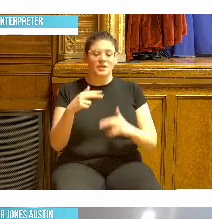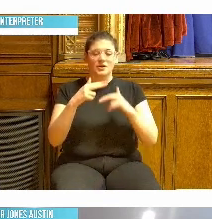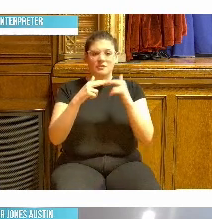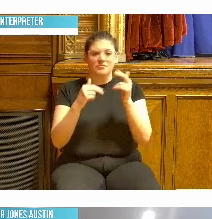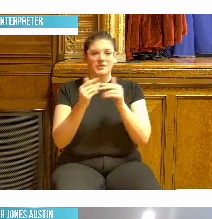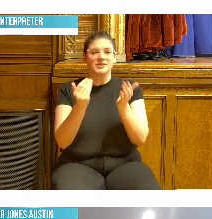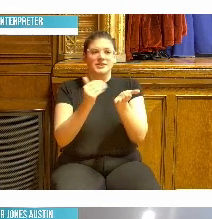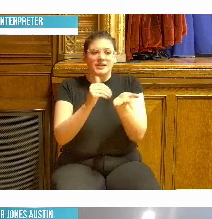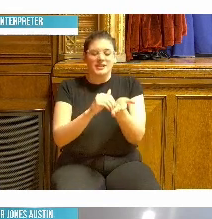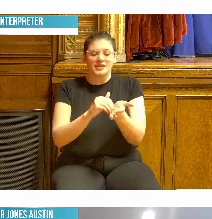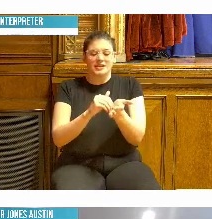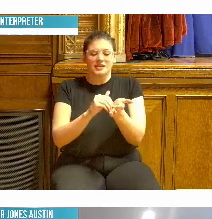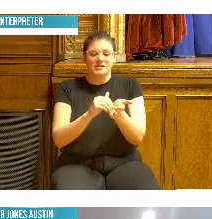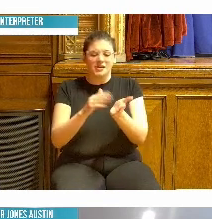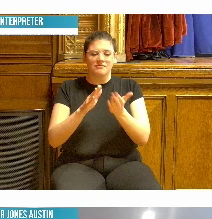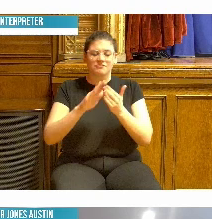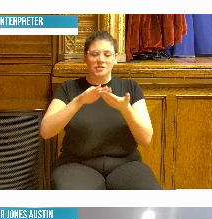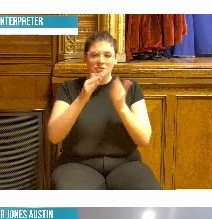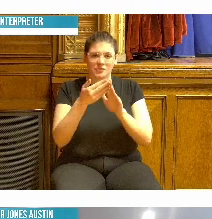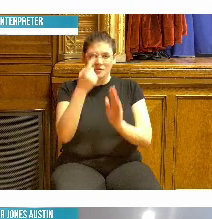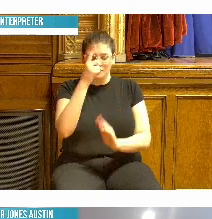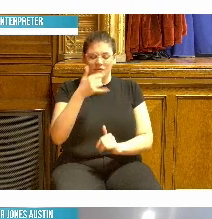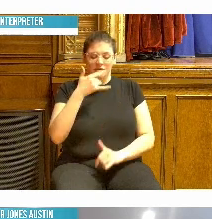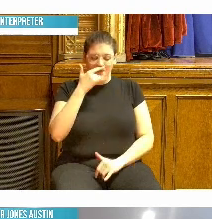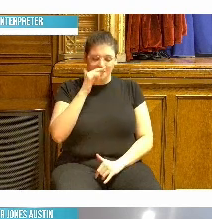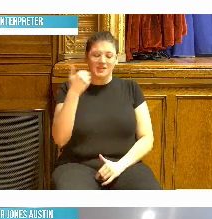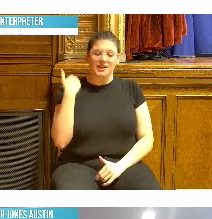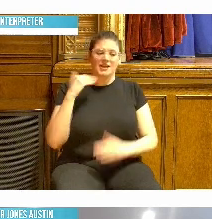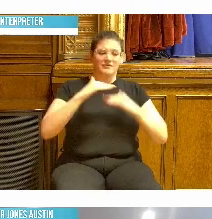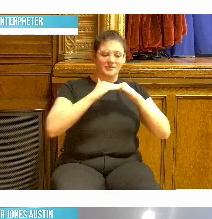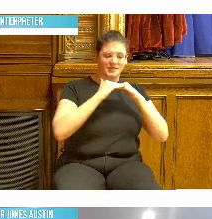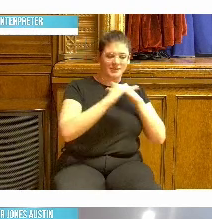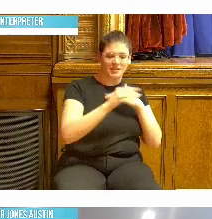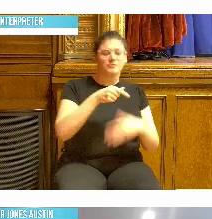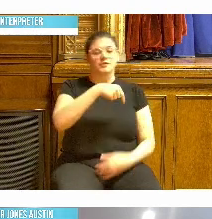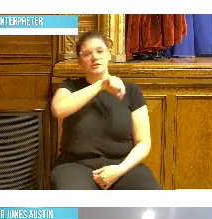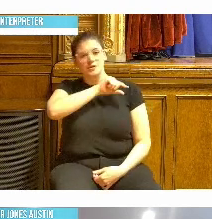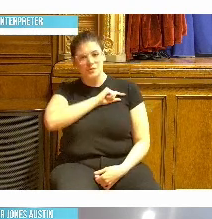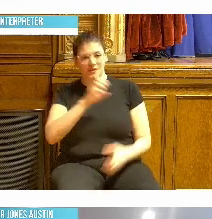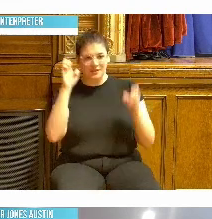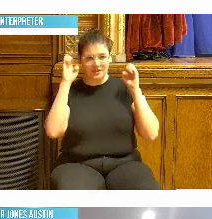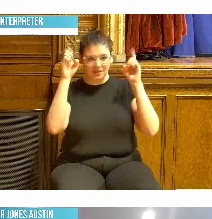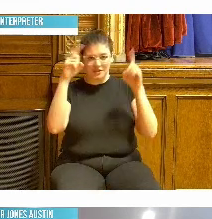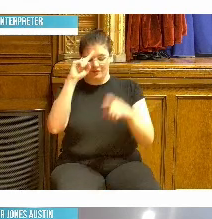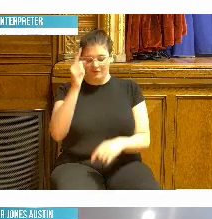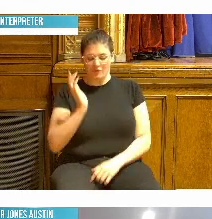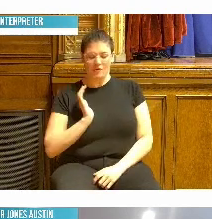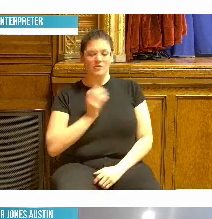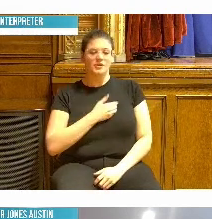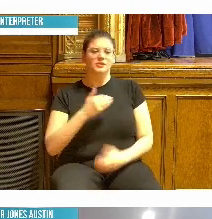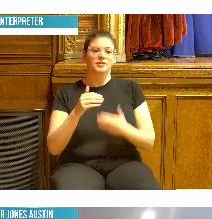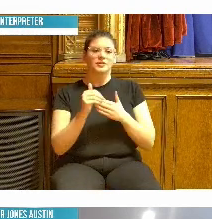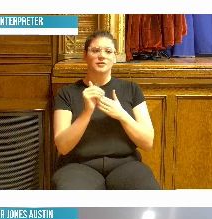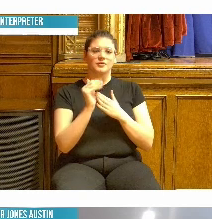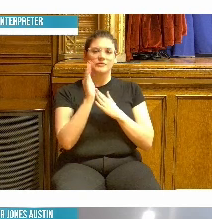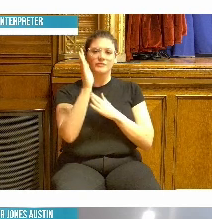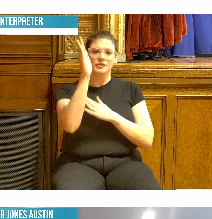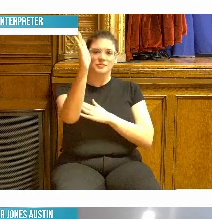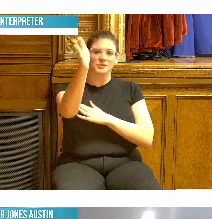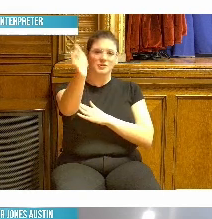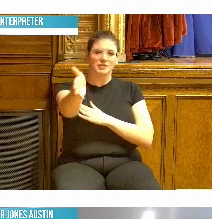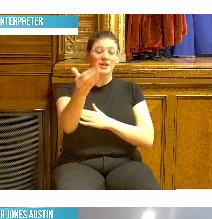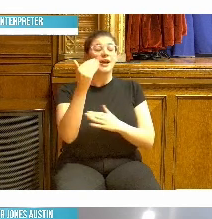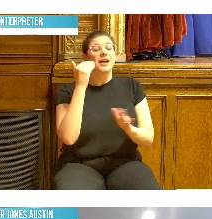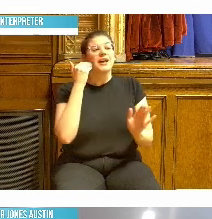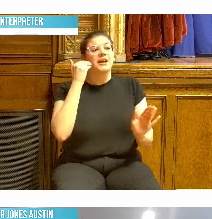ensure that they have a stable and quality education for our future. So I hope that, I know that's a little